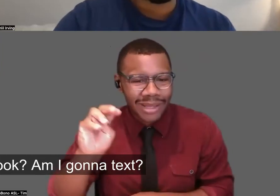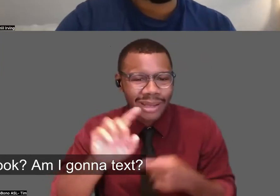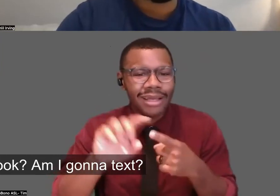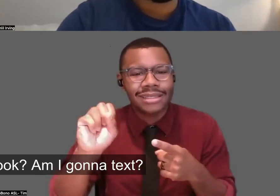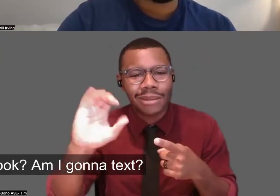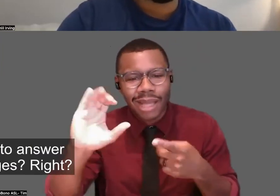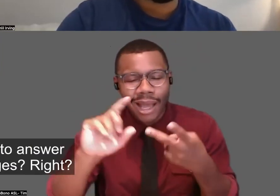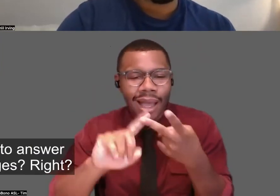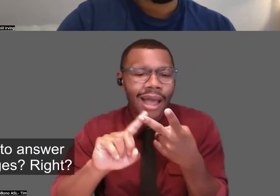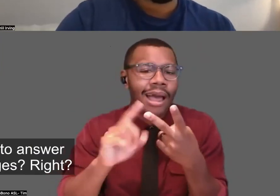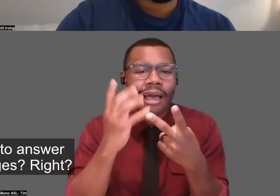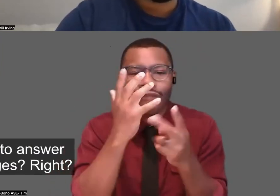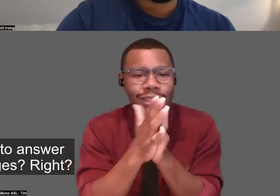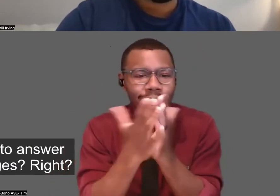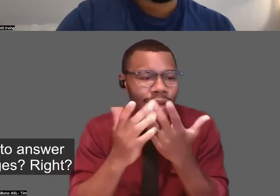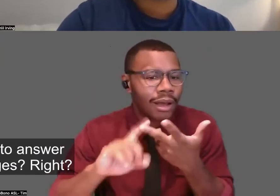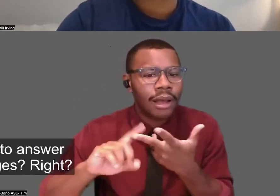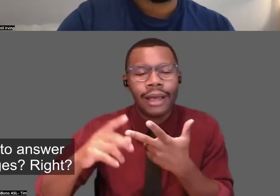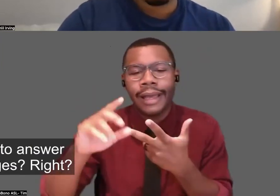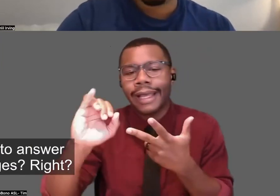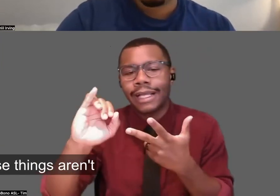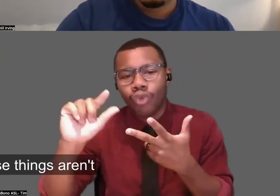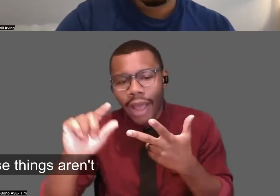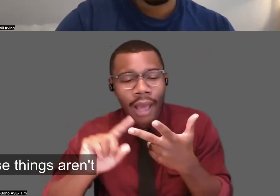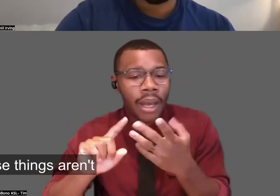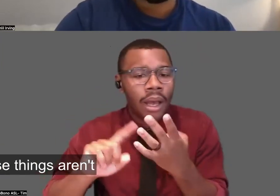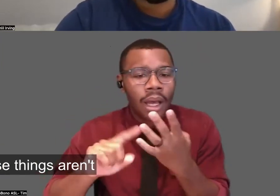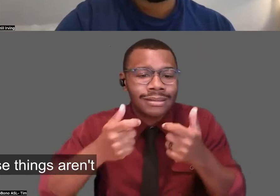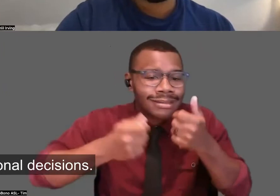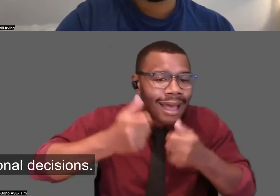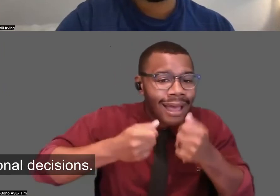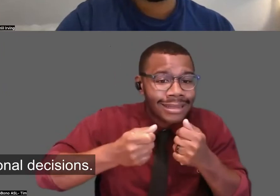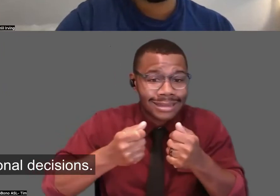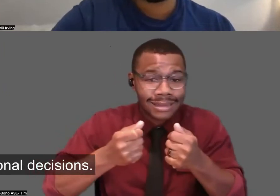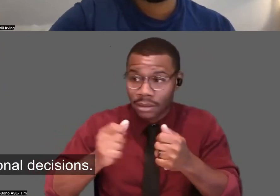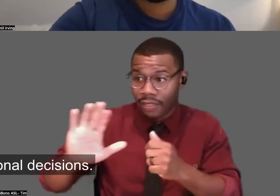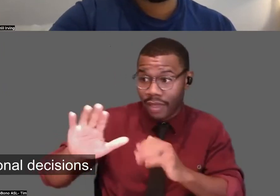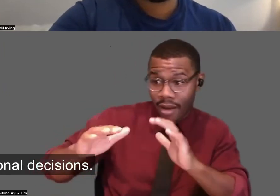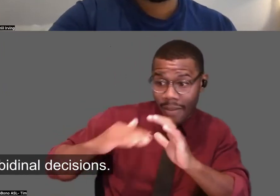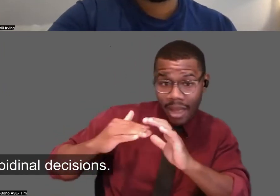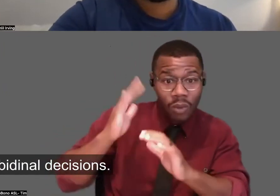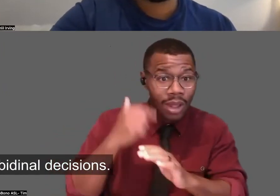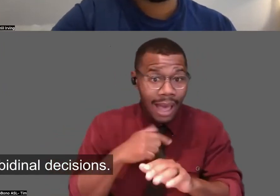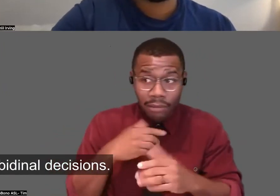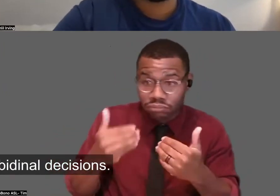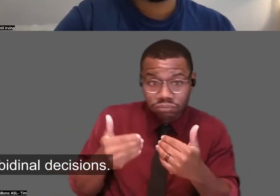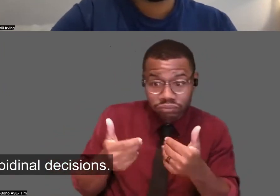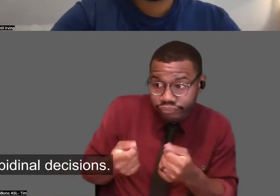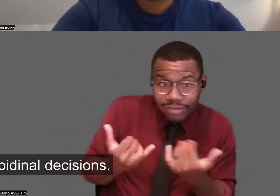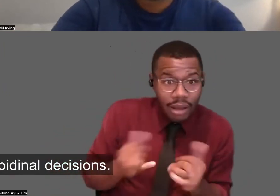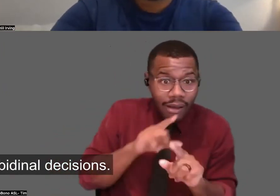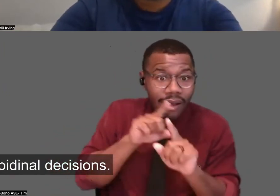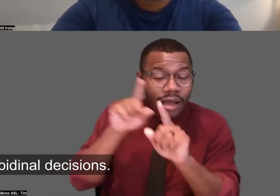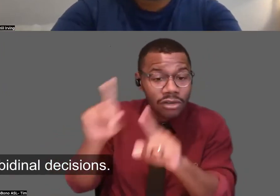going to text? Am I going to answer their messages, right? And a lot of those things aren't necessarily rational decisions. They're